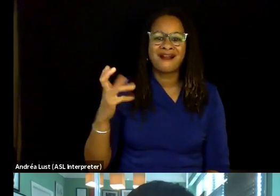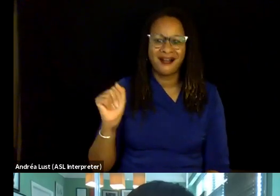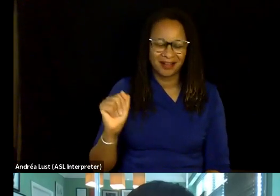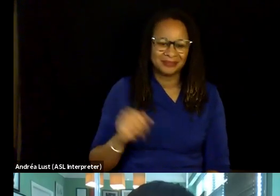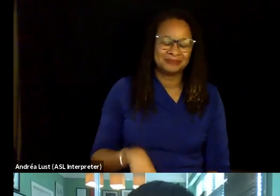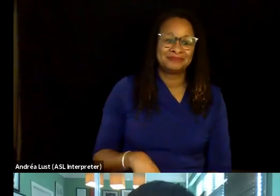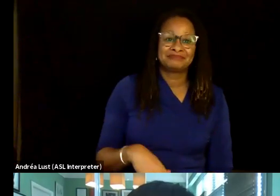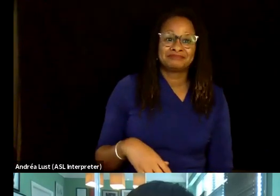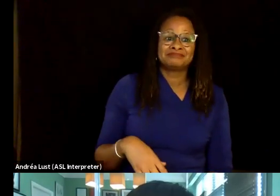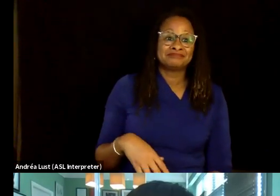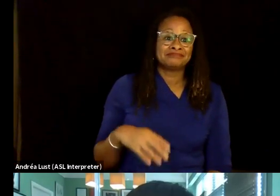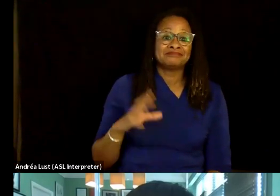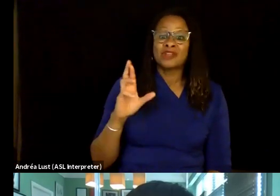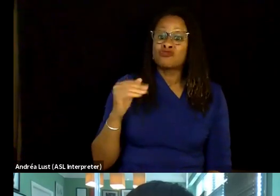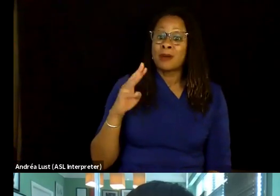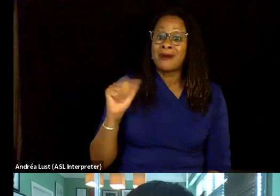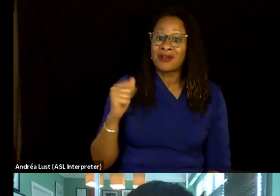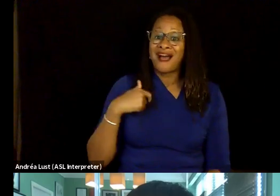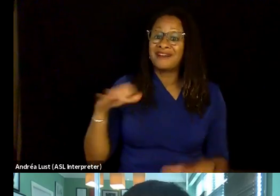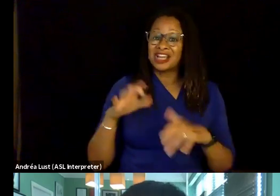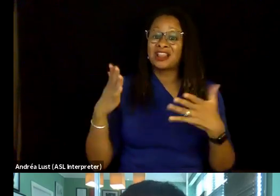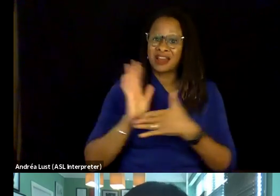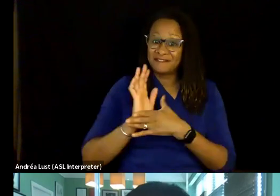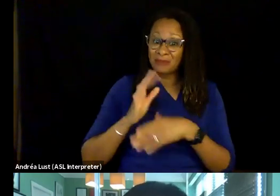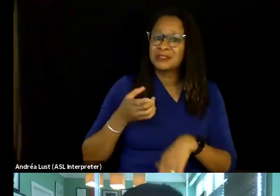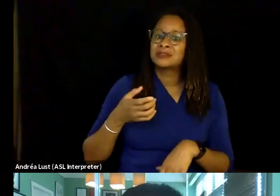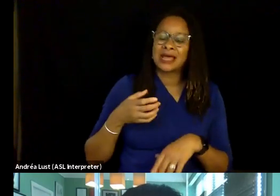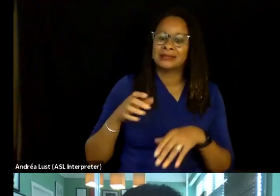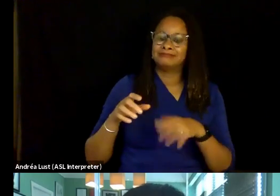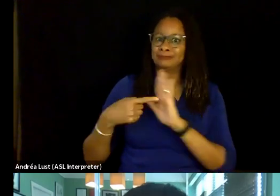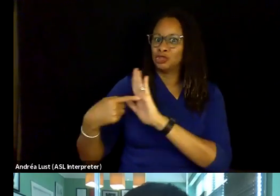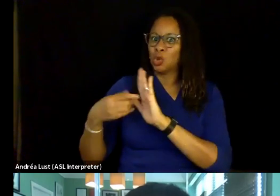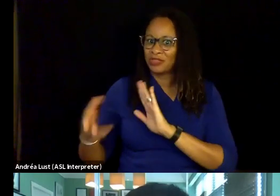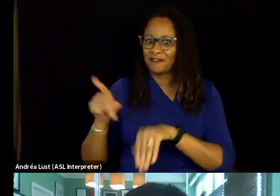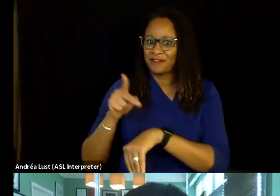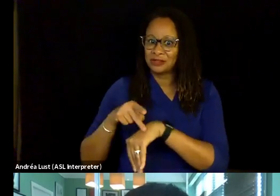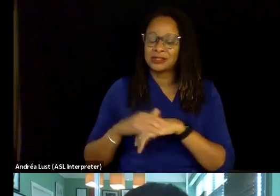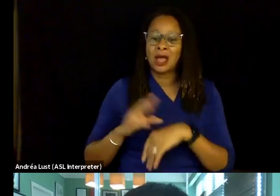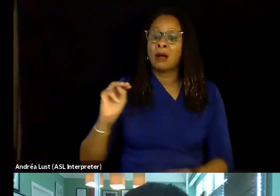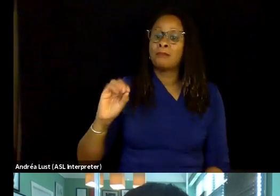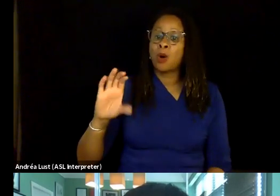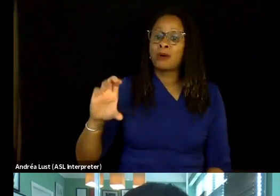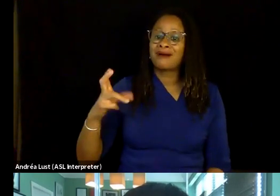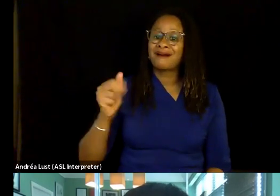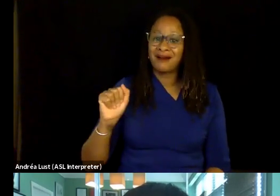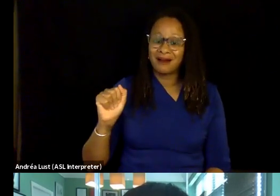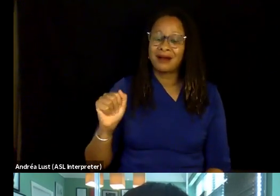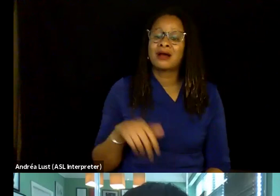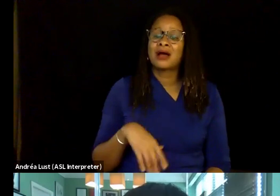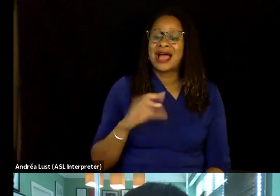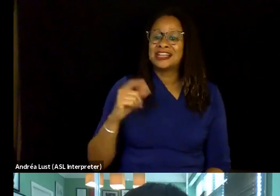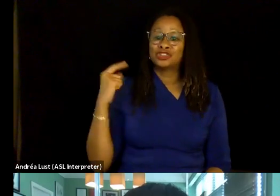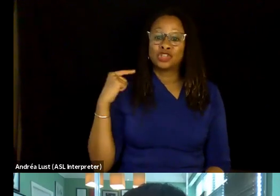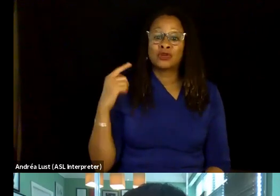I've done a lot of films that played in the Philippines, so they knew my work. Mocha Uzon knew my work, so did General Bato de la Rosa, who's a